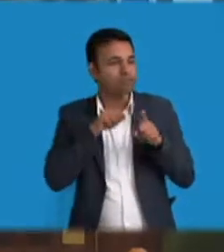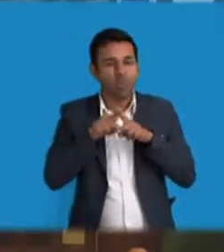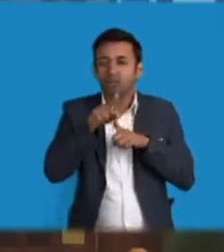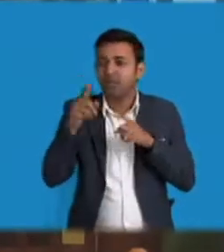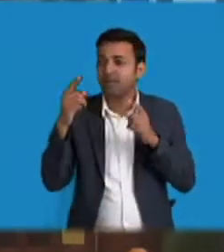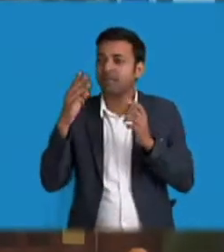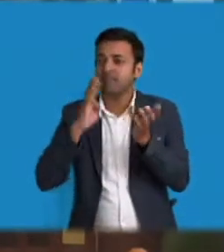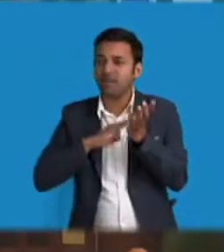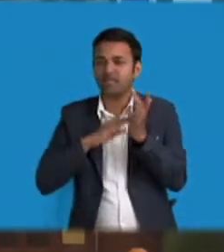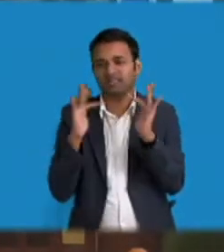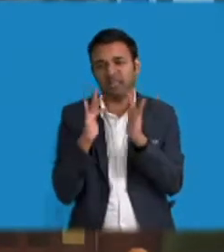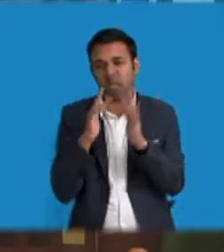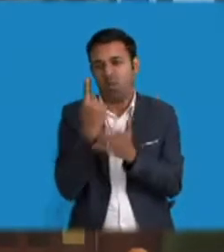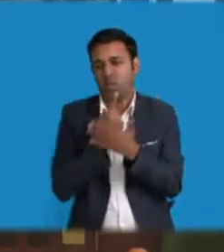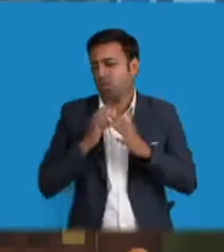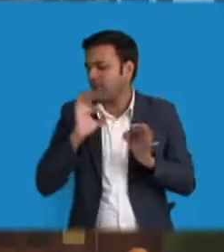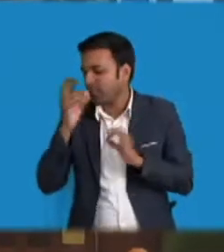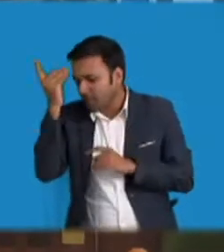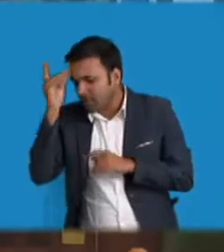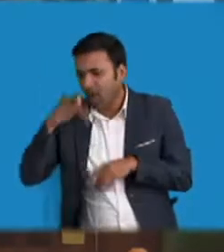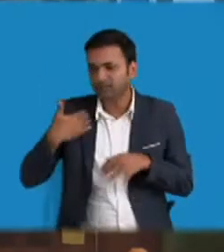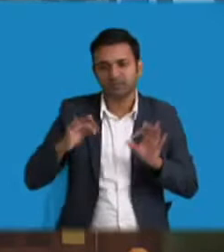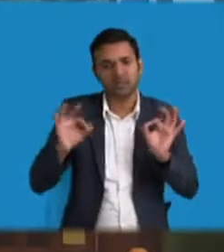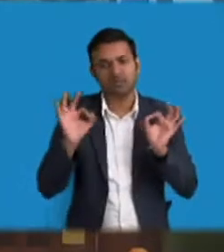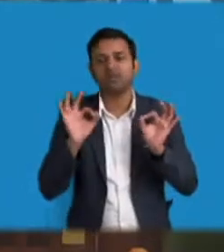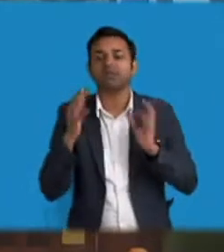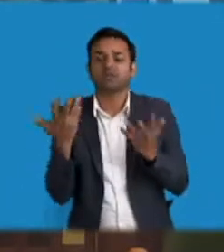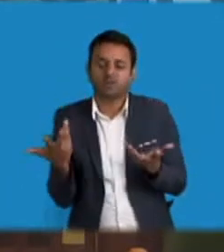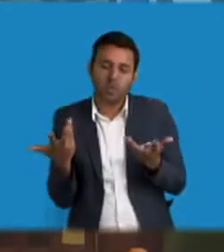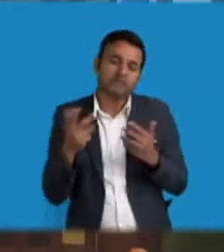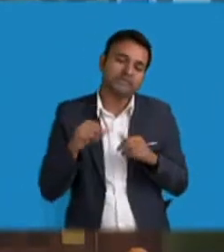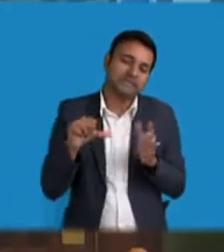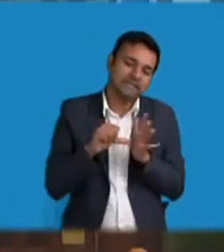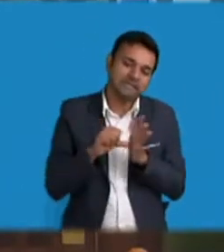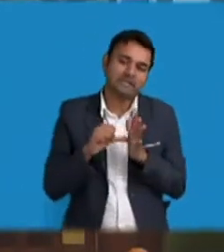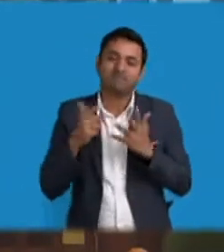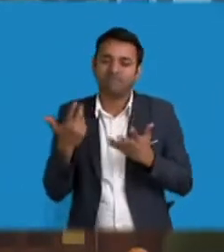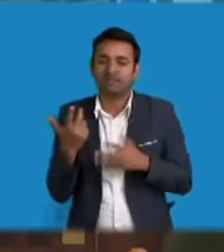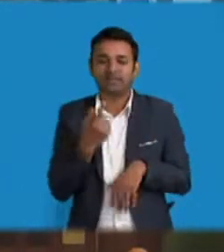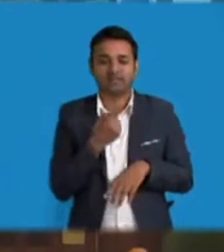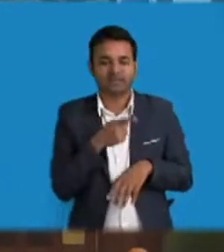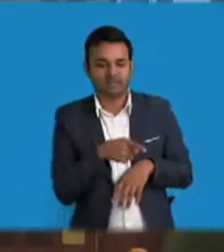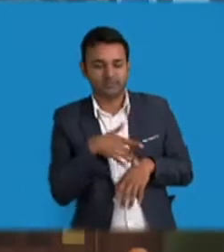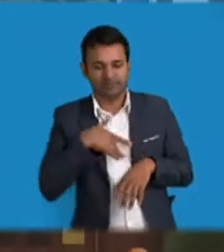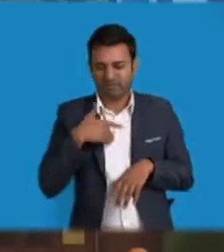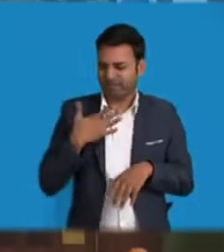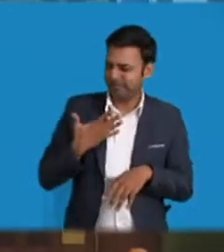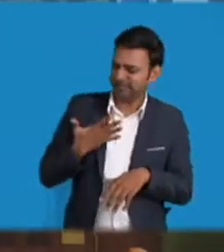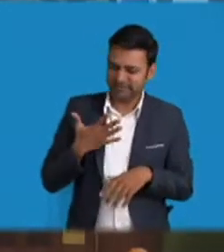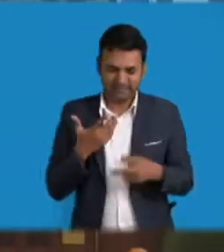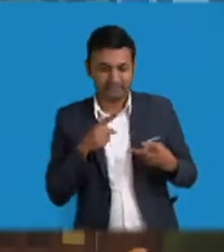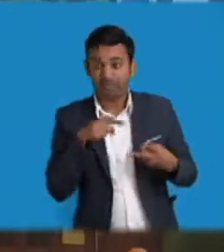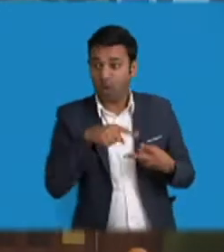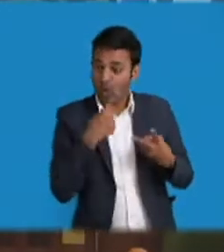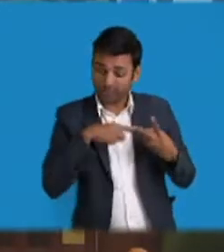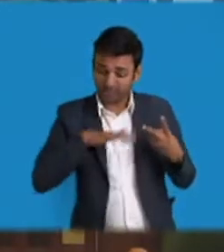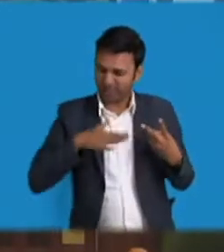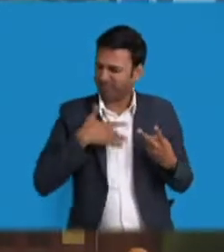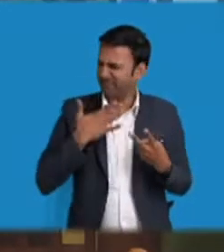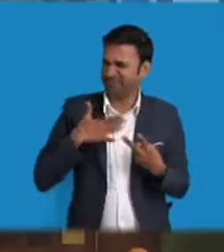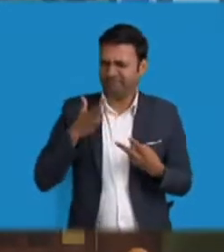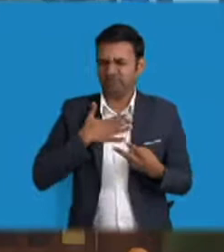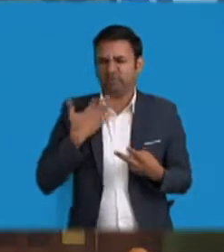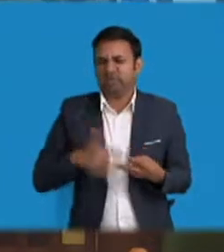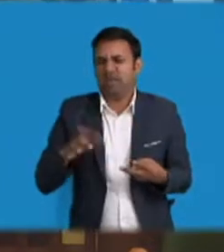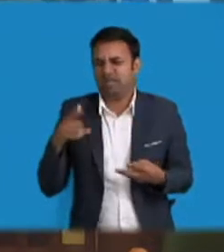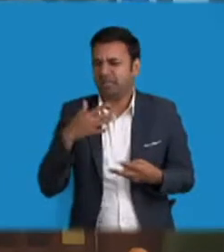the family, or the child losing interest in schoolwork due to some reasons, or maybe there's a